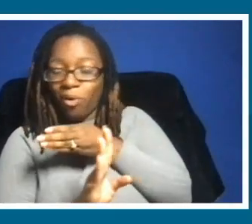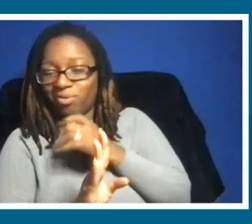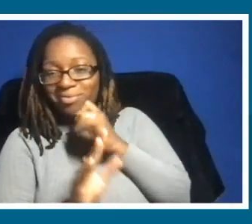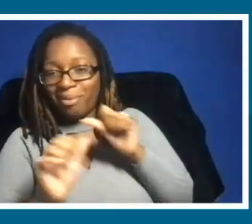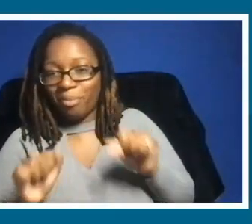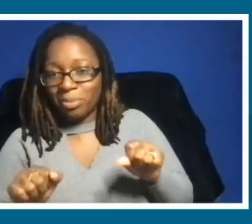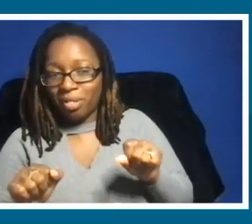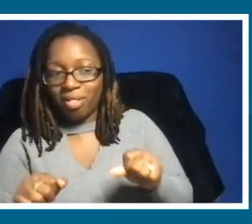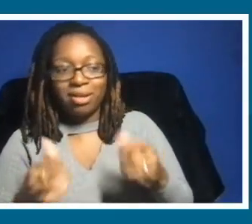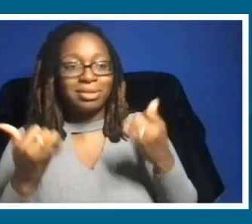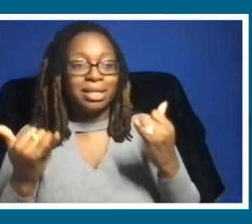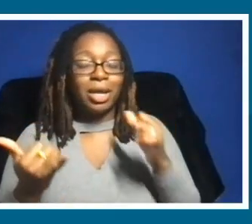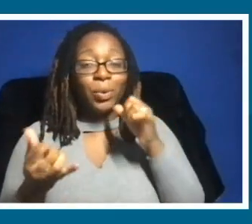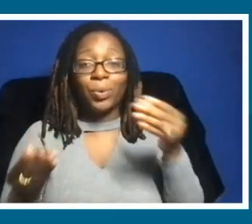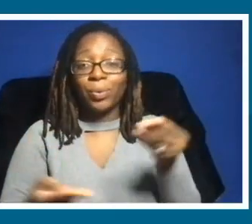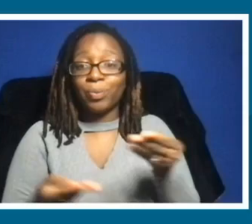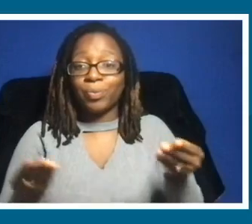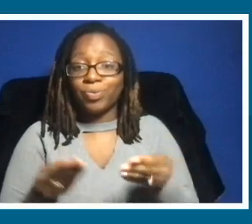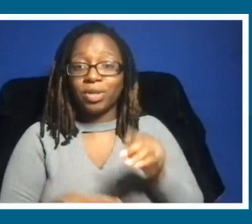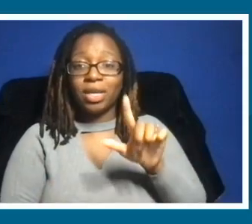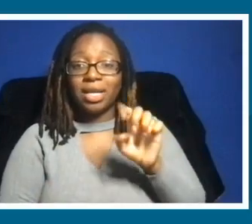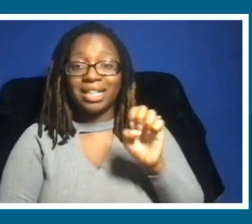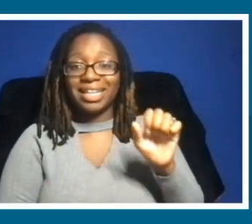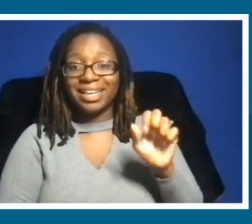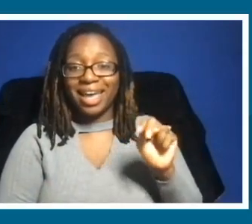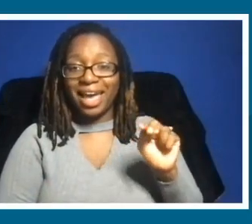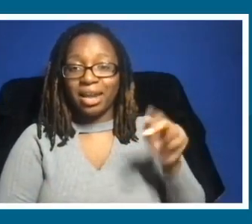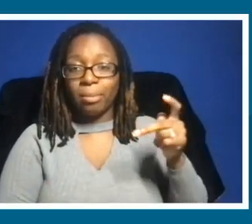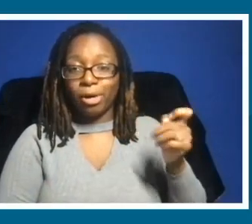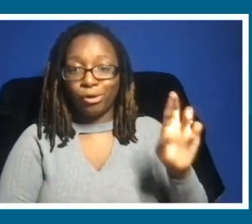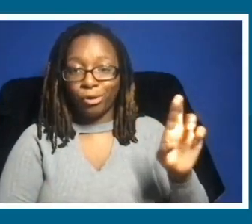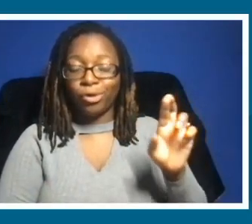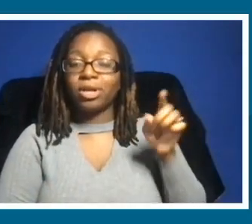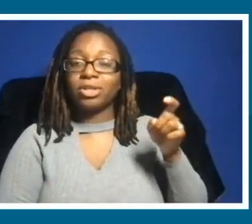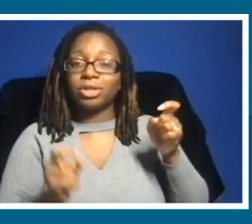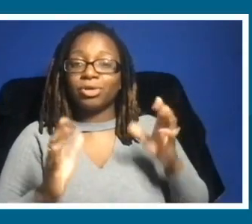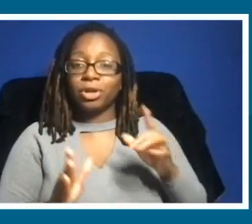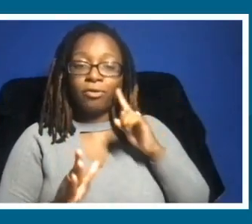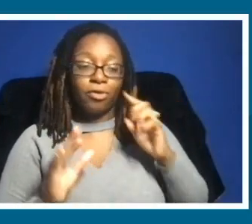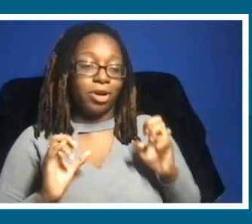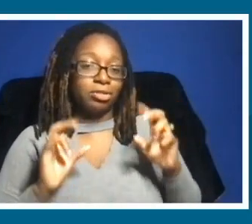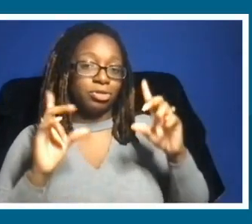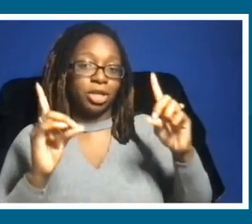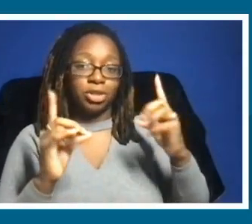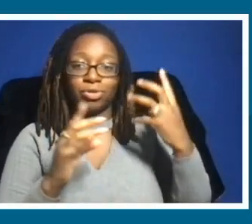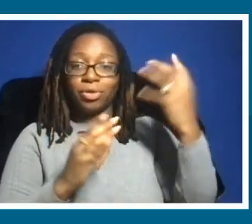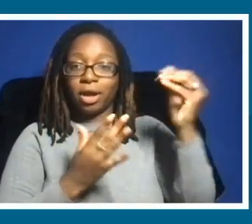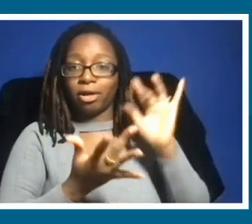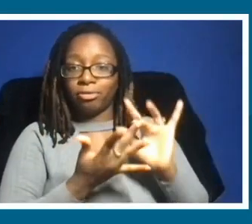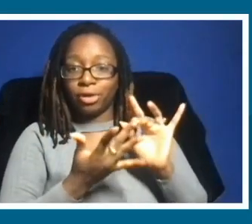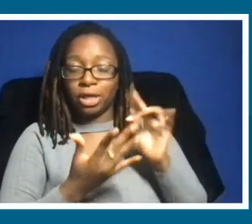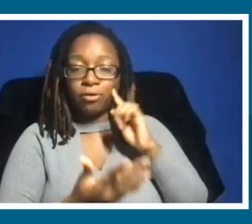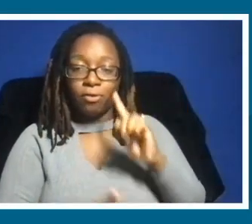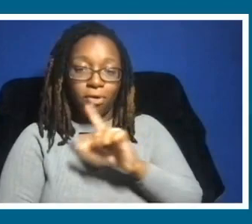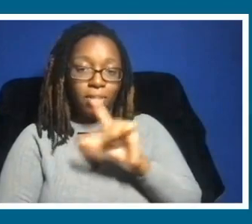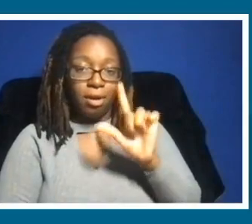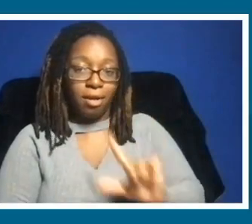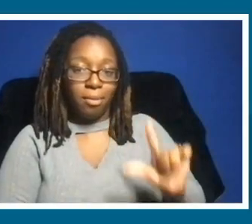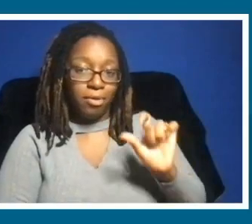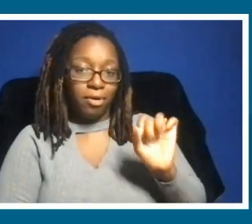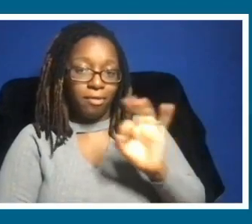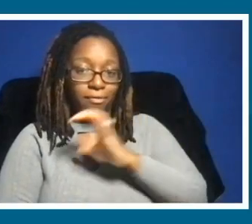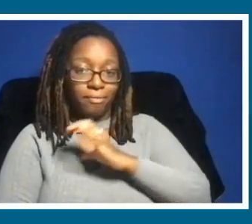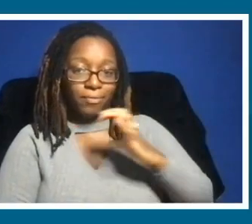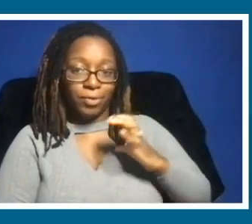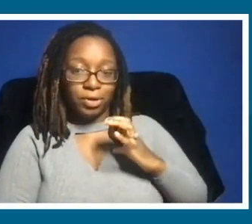today's session is Leanne Potter. She is the Director of Educational Outreach at the Library of Congress and is joined here